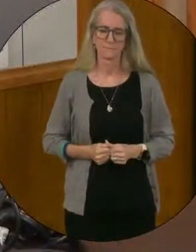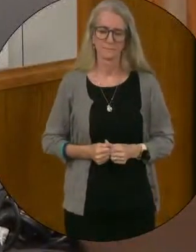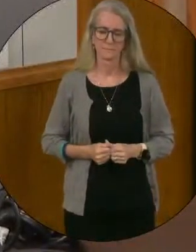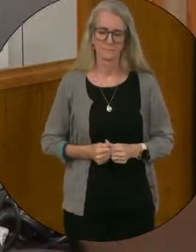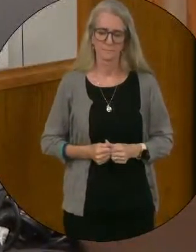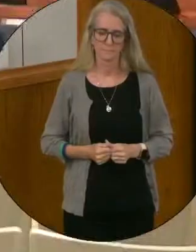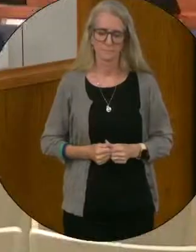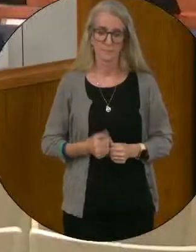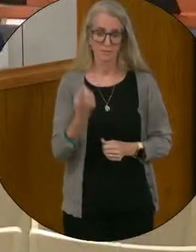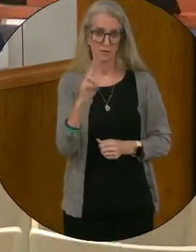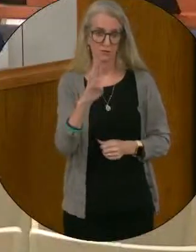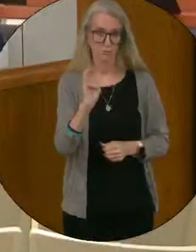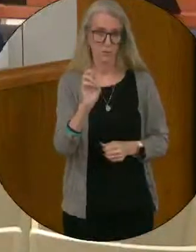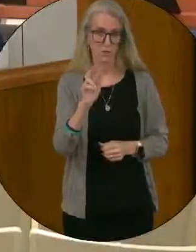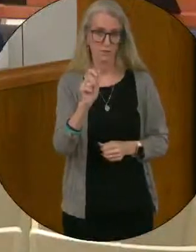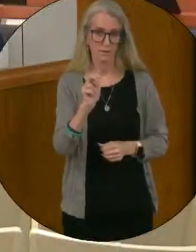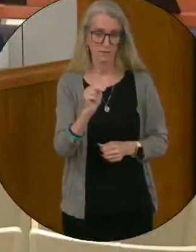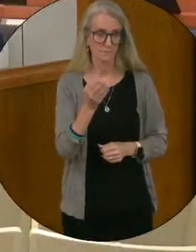Dr. Barton?